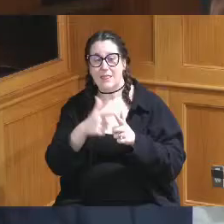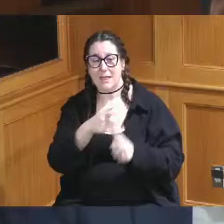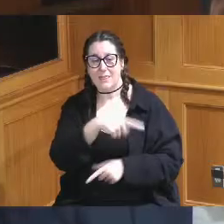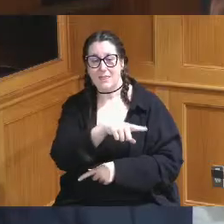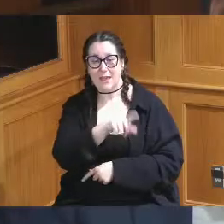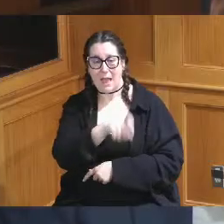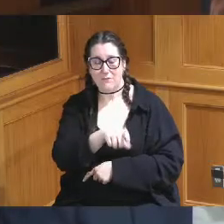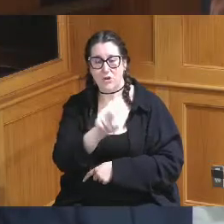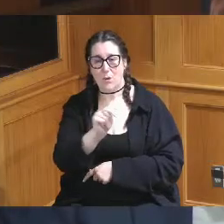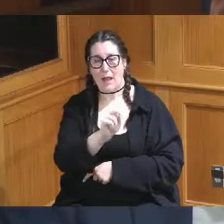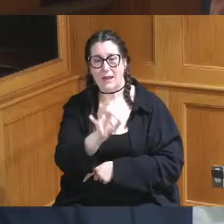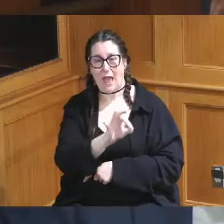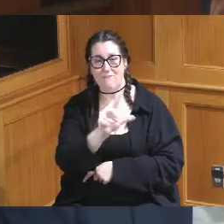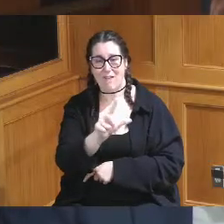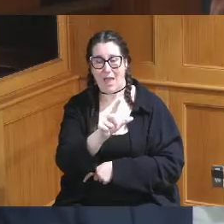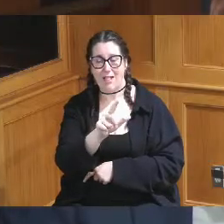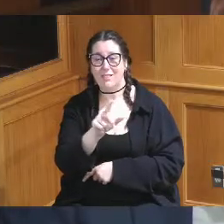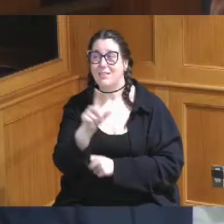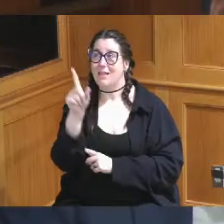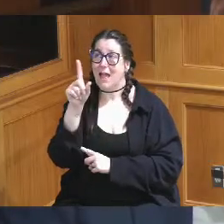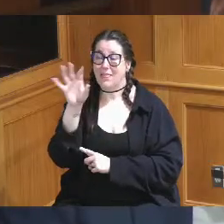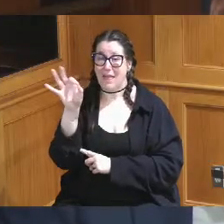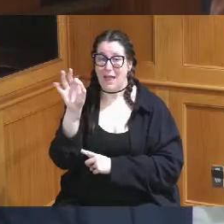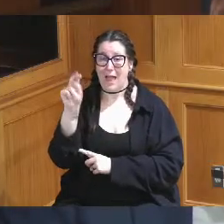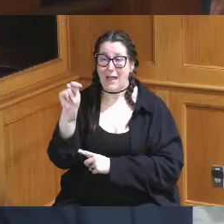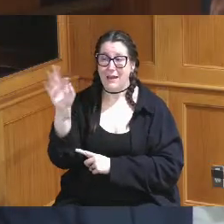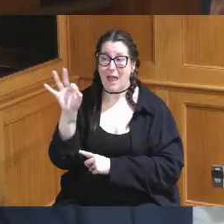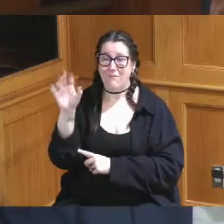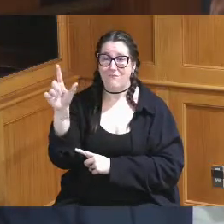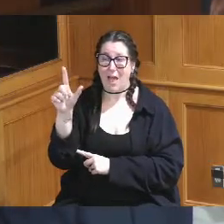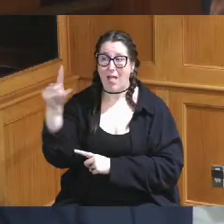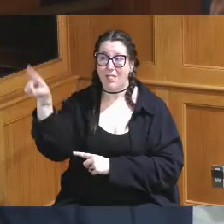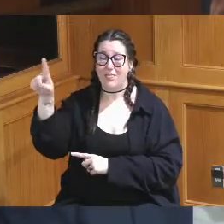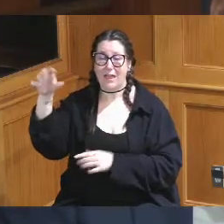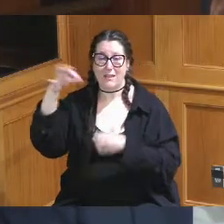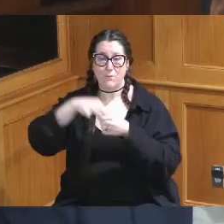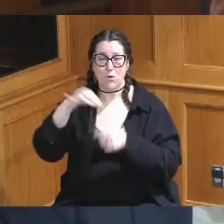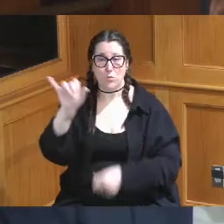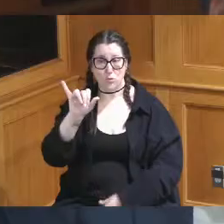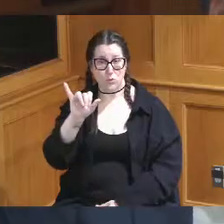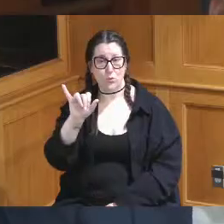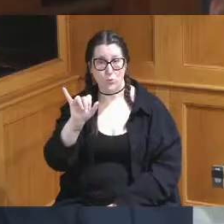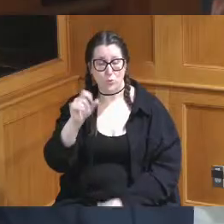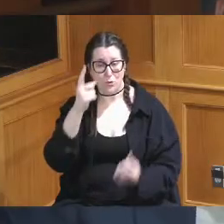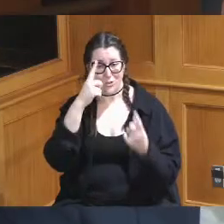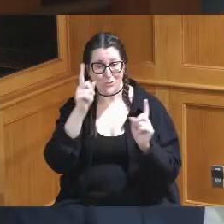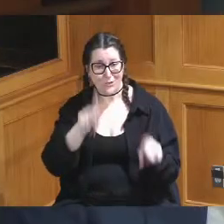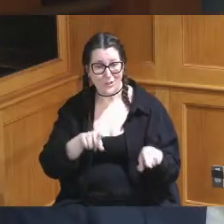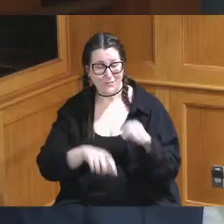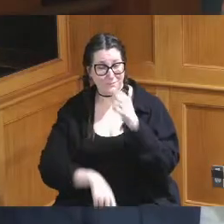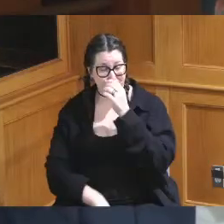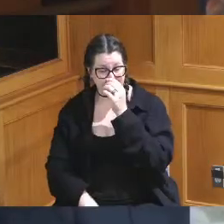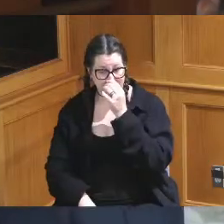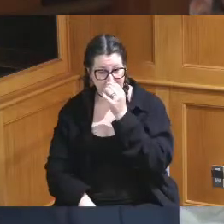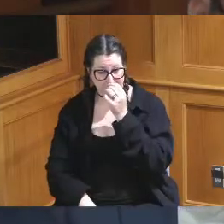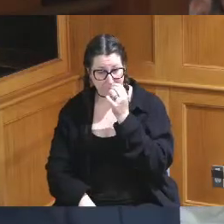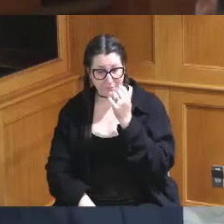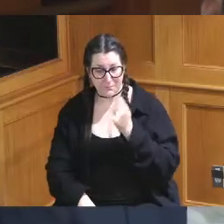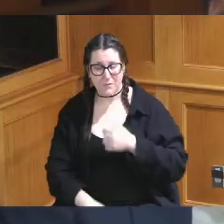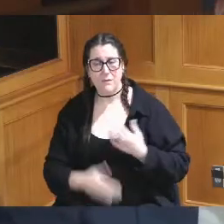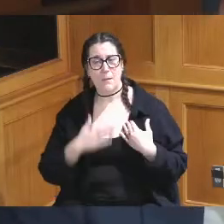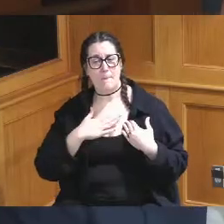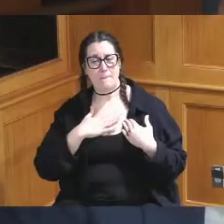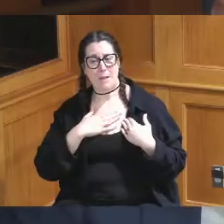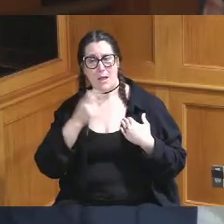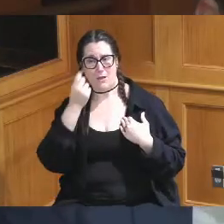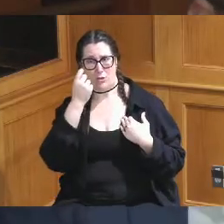the NFL, and their shareholders get a vote on it. And my understanding